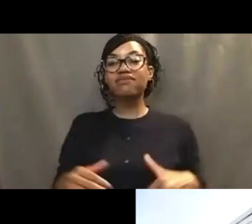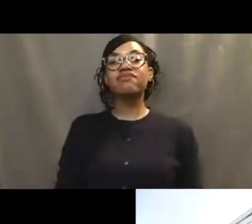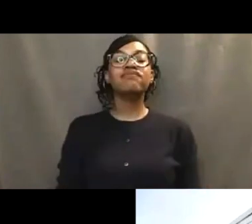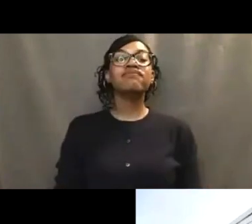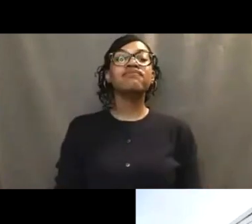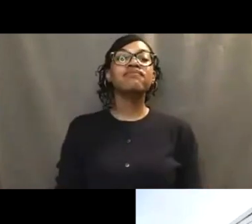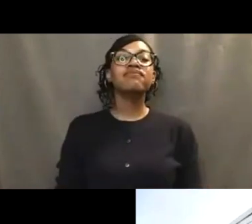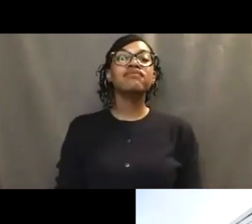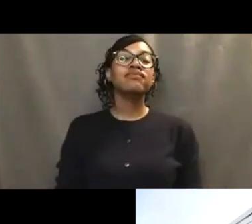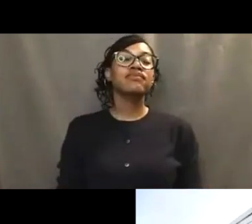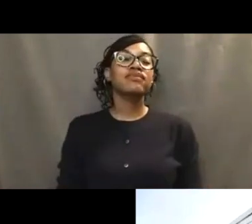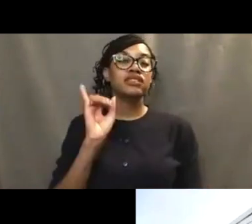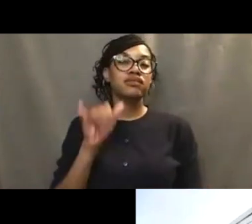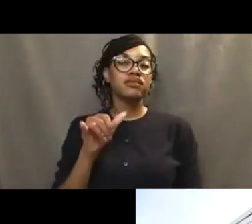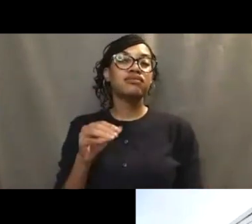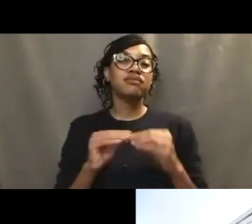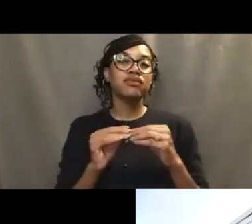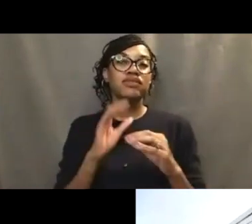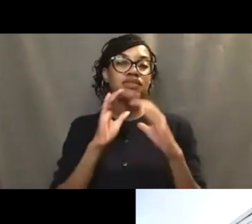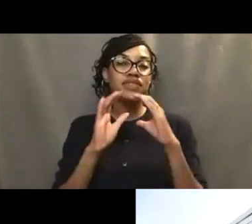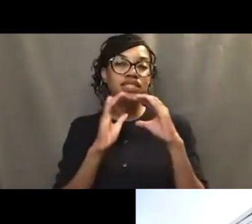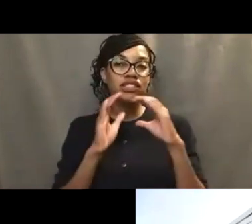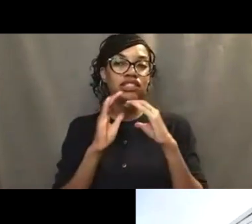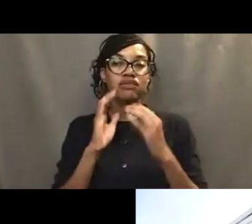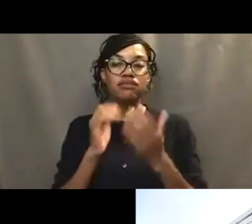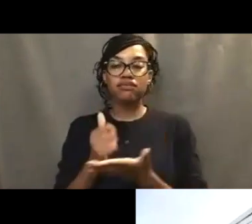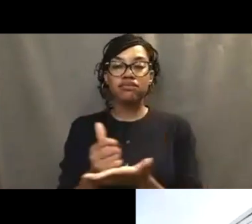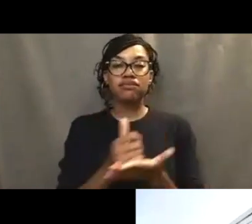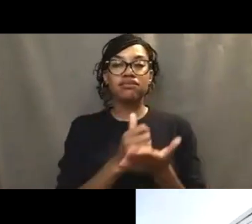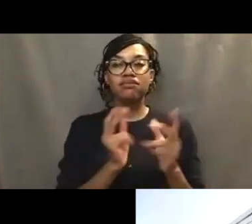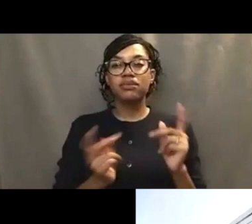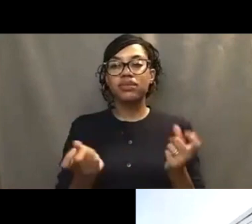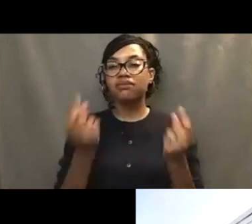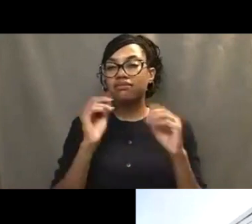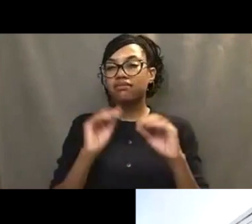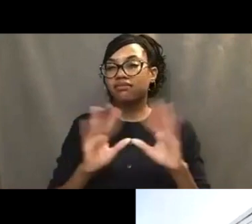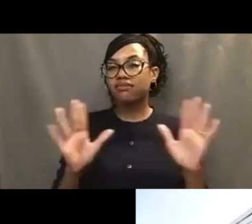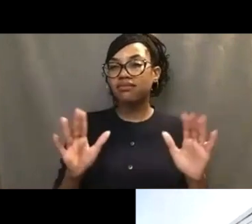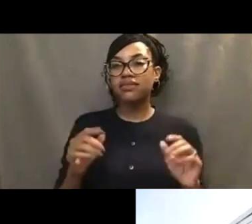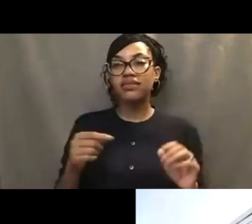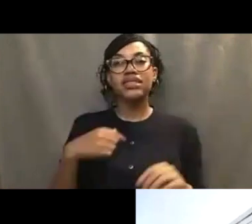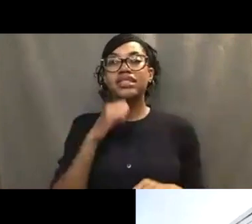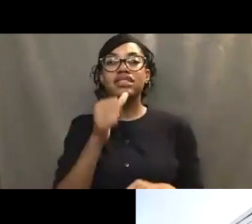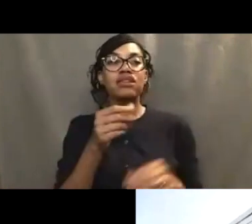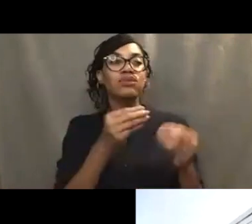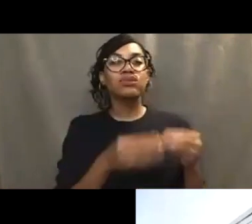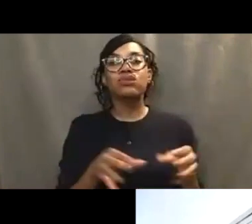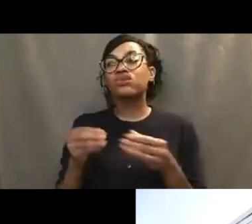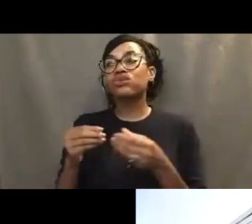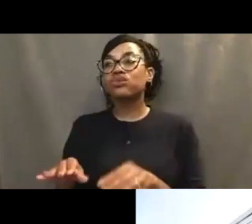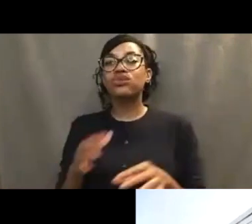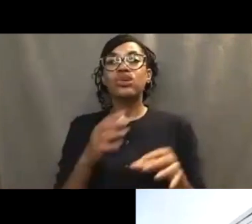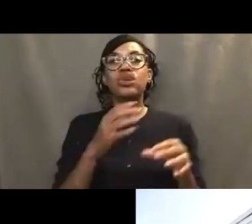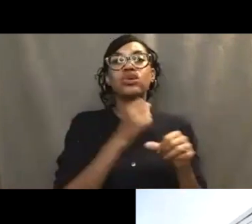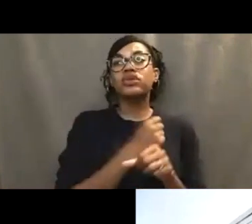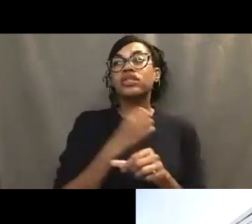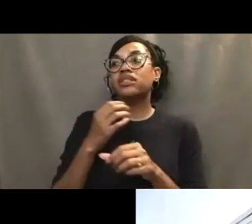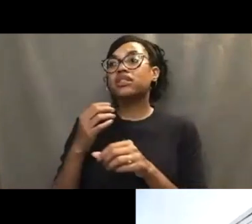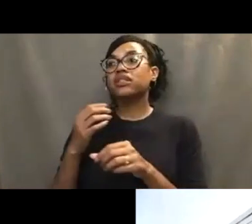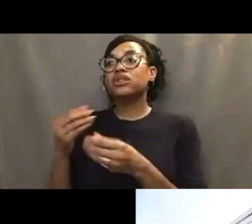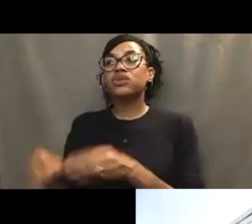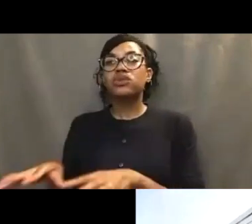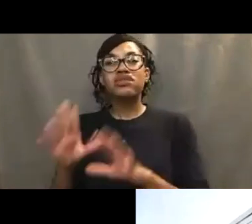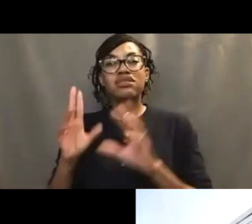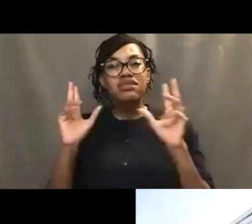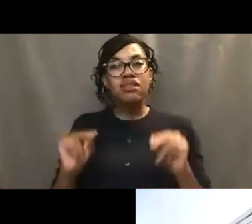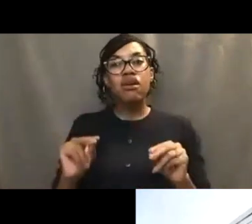just that conversation and making people understand it's not a zero-sum game. You know, we're fighting for everybody